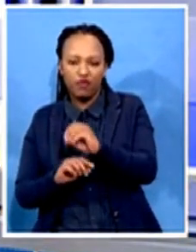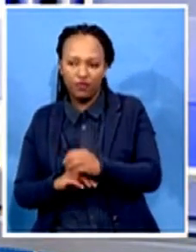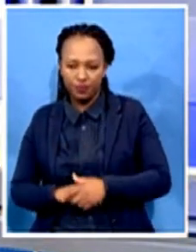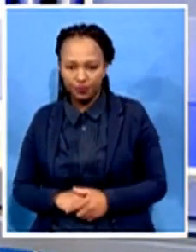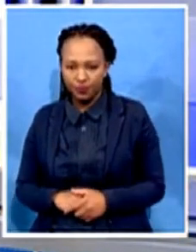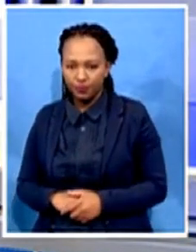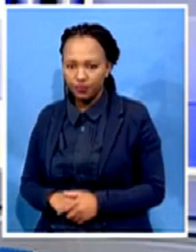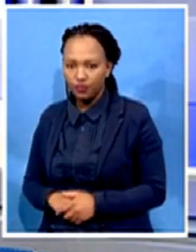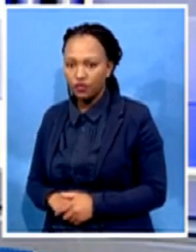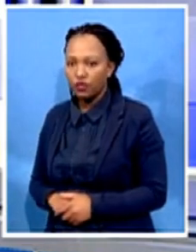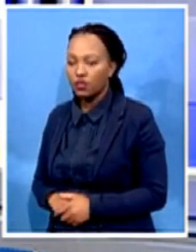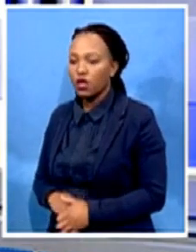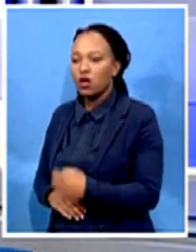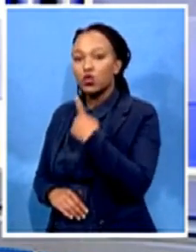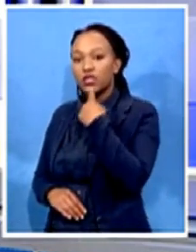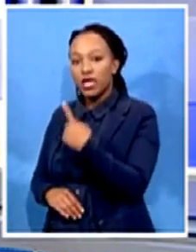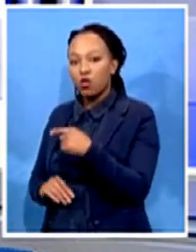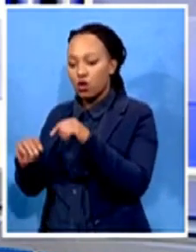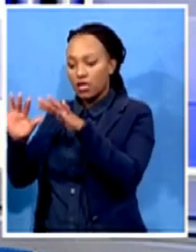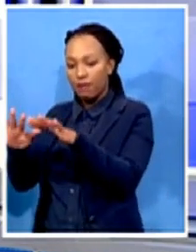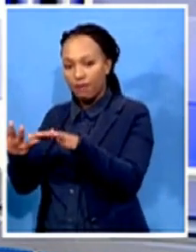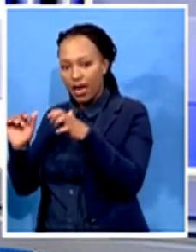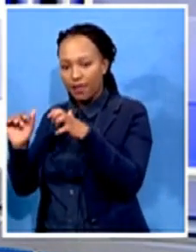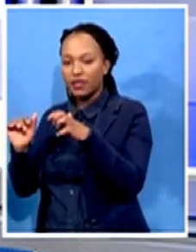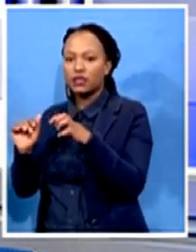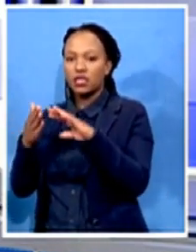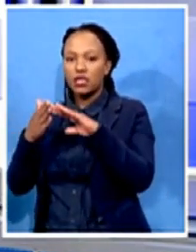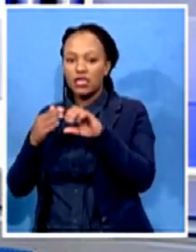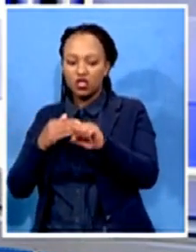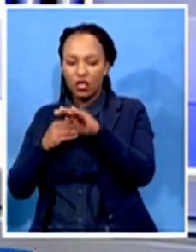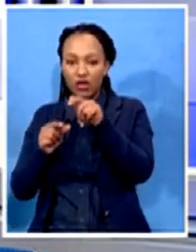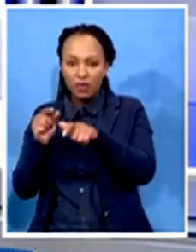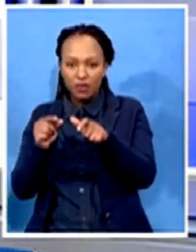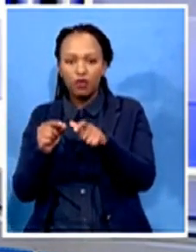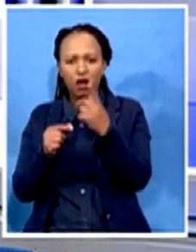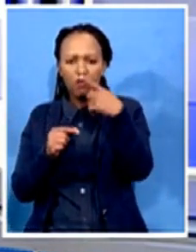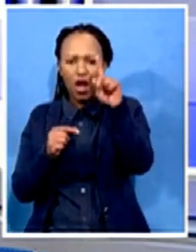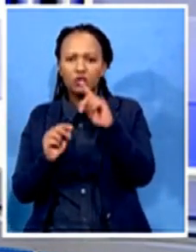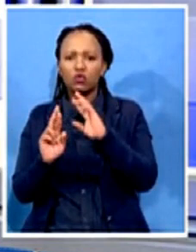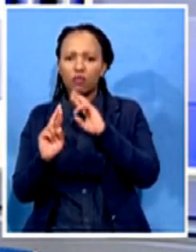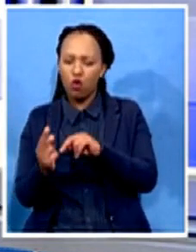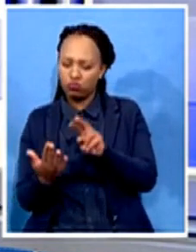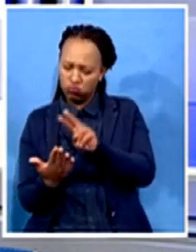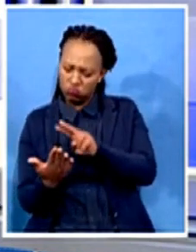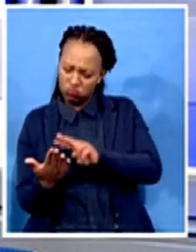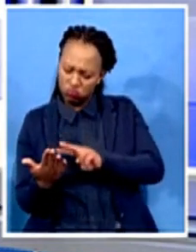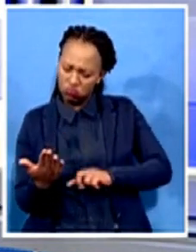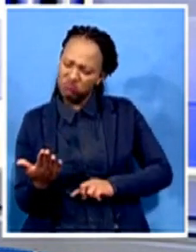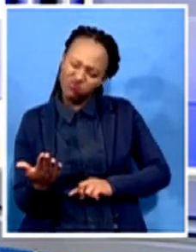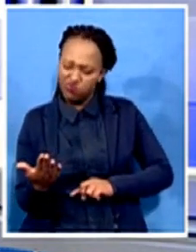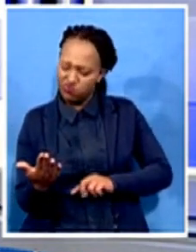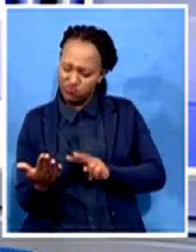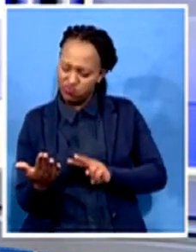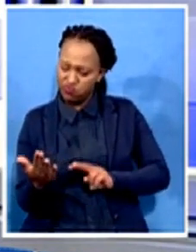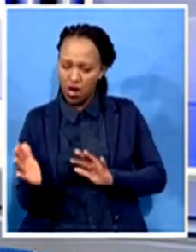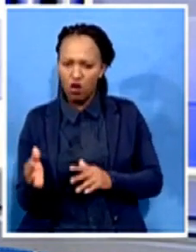to scrutinize this report. The Democratic Alliance has laid charges against that delegation that went to Harare. You